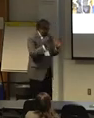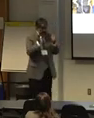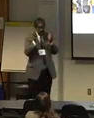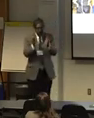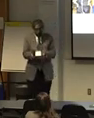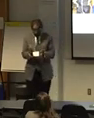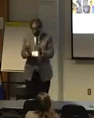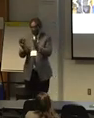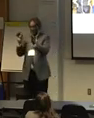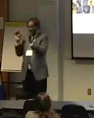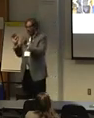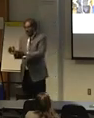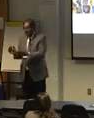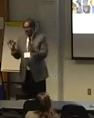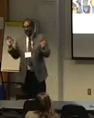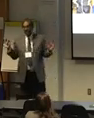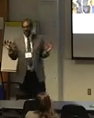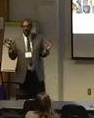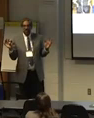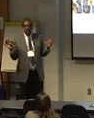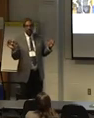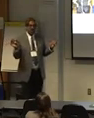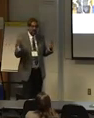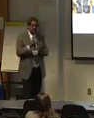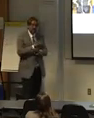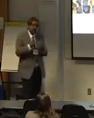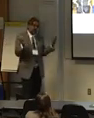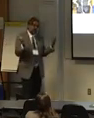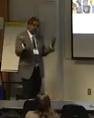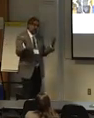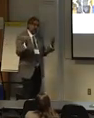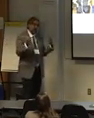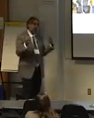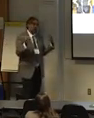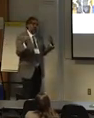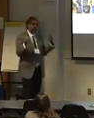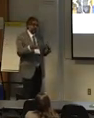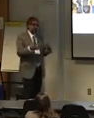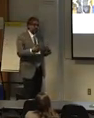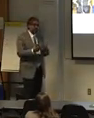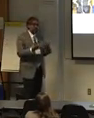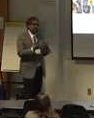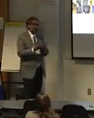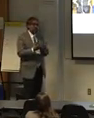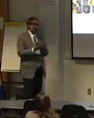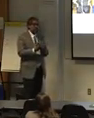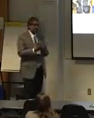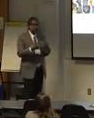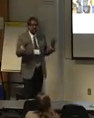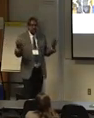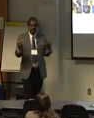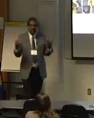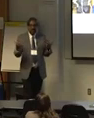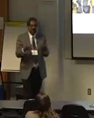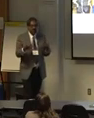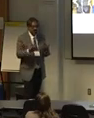accessibility, inclusion, usability, these concepts that we kind of use interchangeably, but if you dig down into them, there's